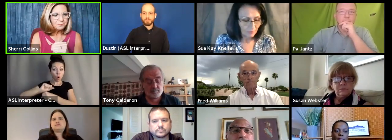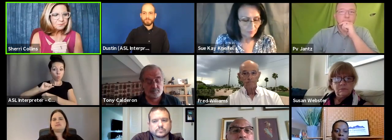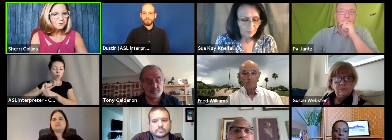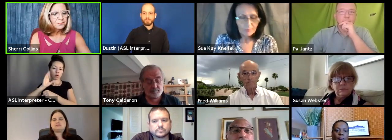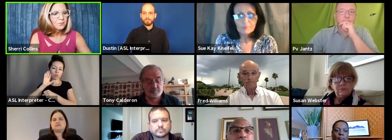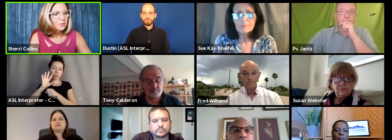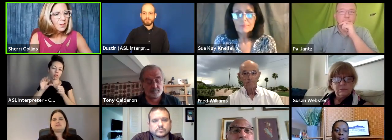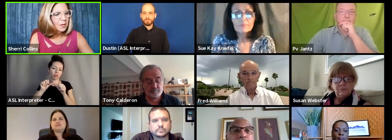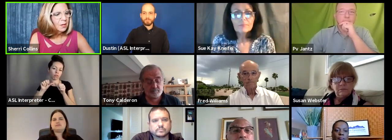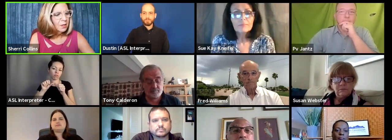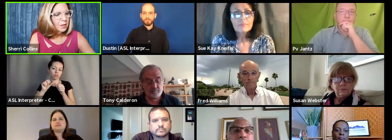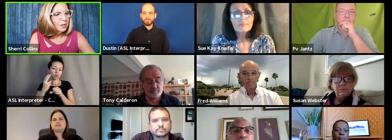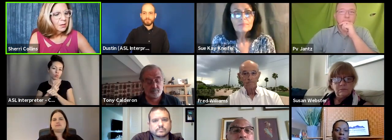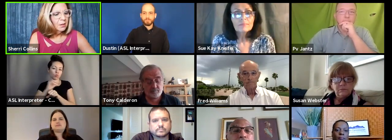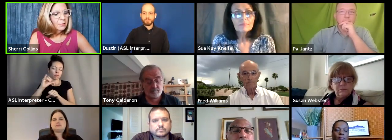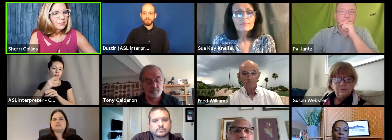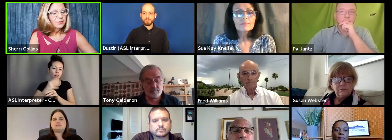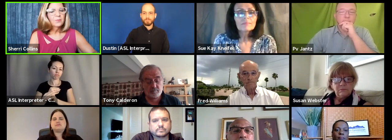community.